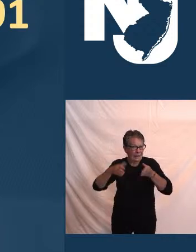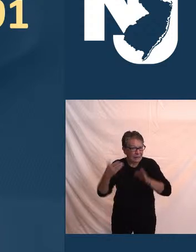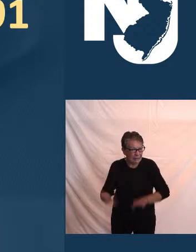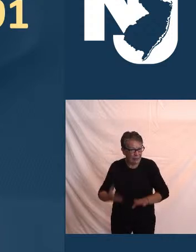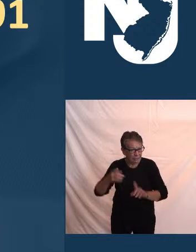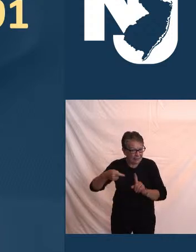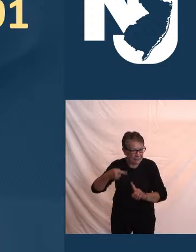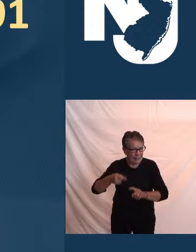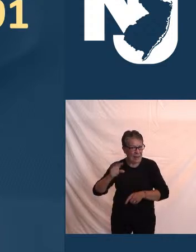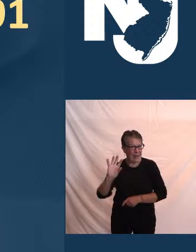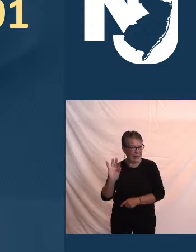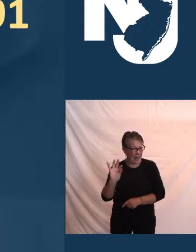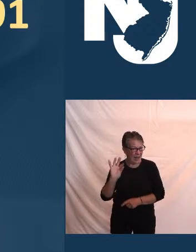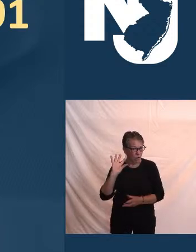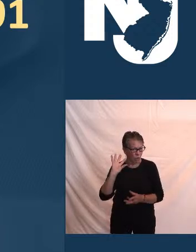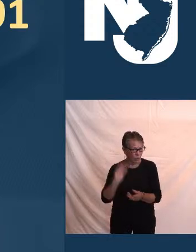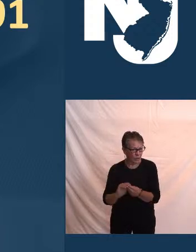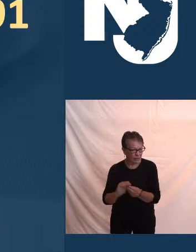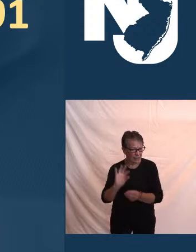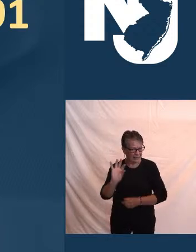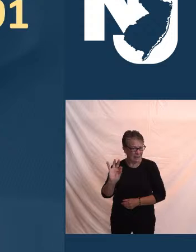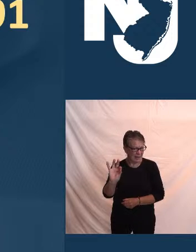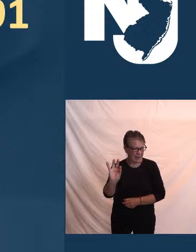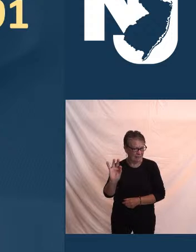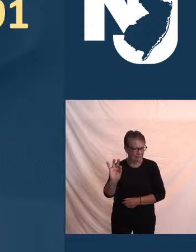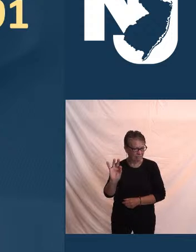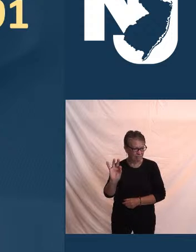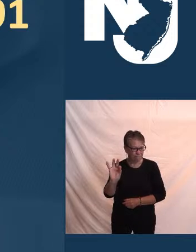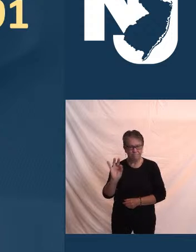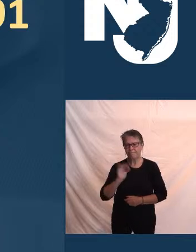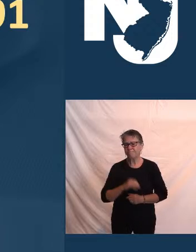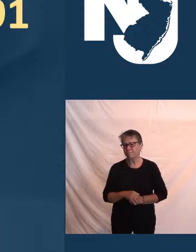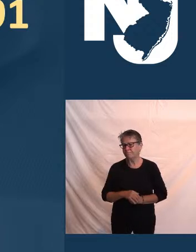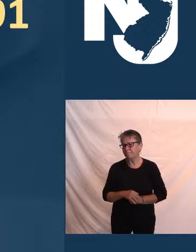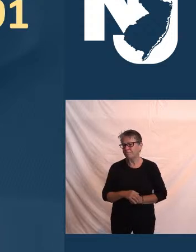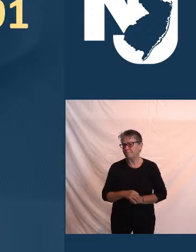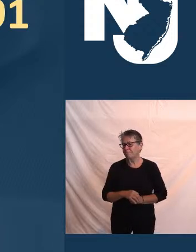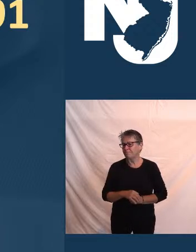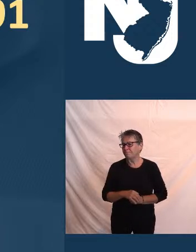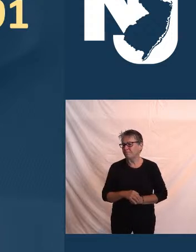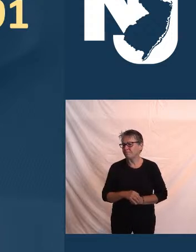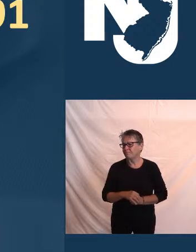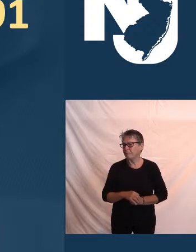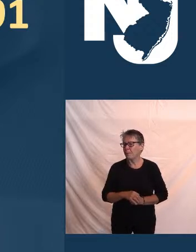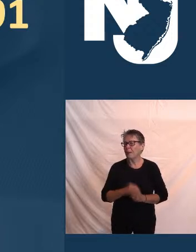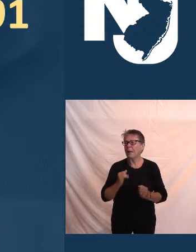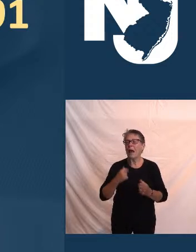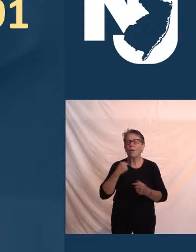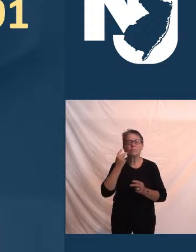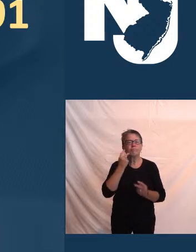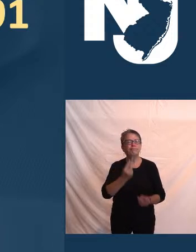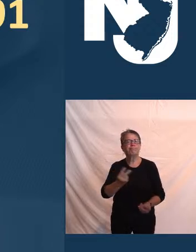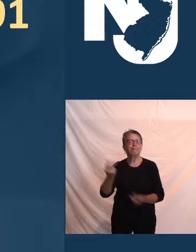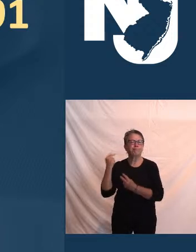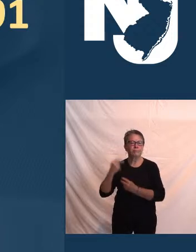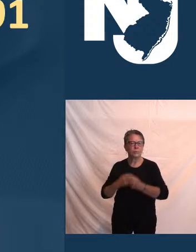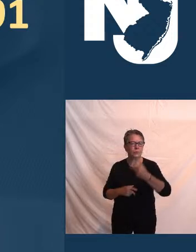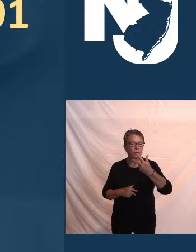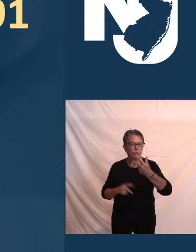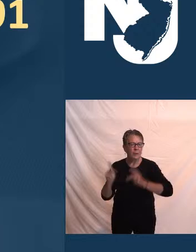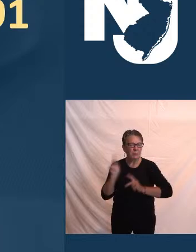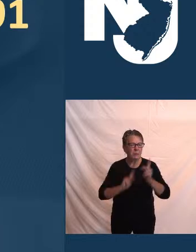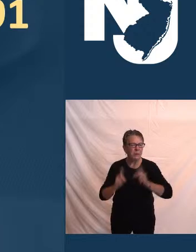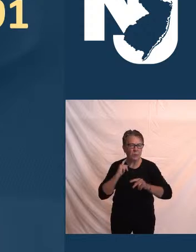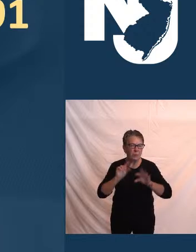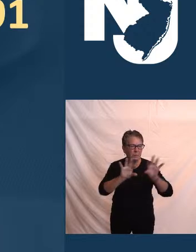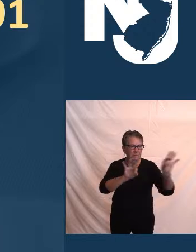2,797. With these, let's take a couple of minutes, as we do every day, to honor 3 more lives who we have lost from our extraordinary New Jersey